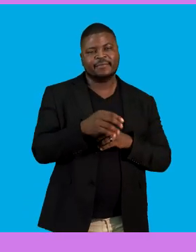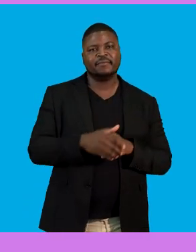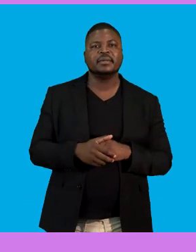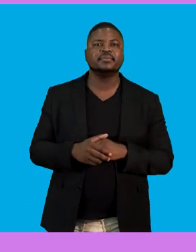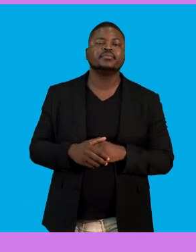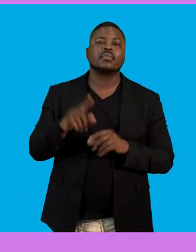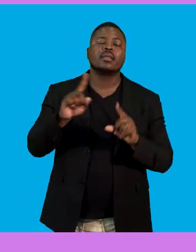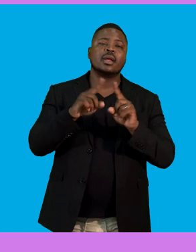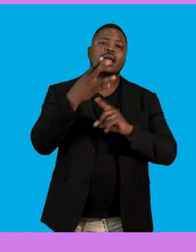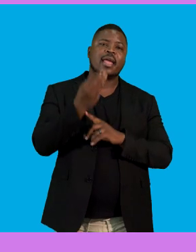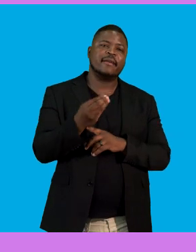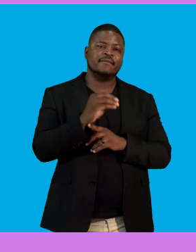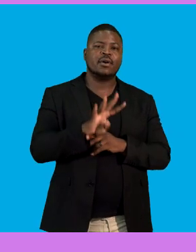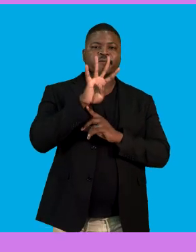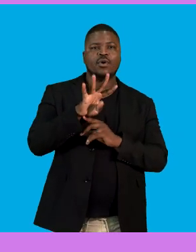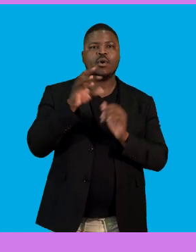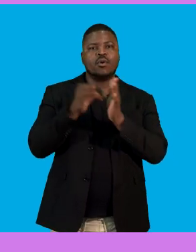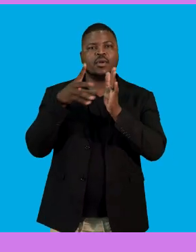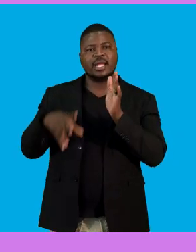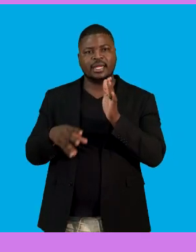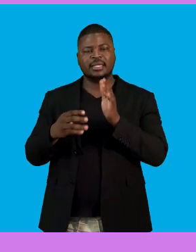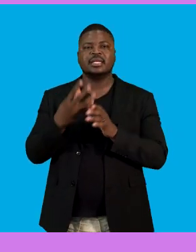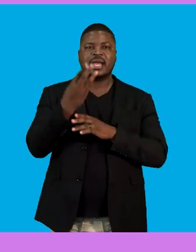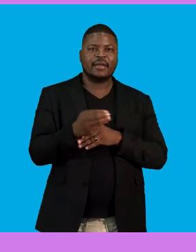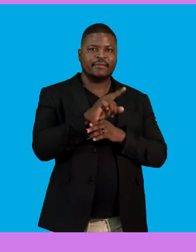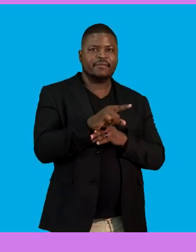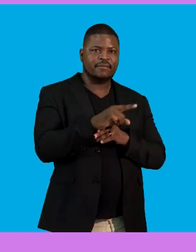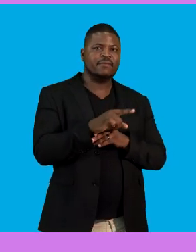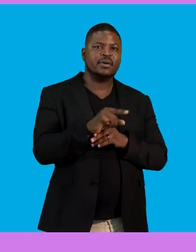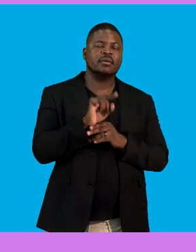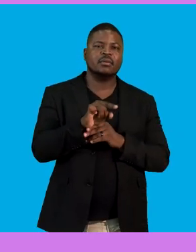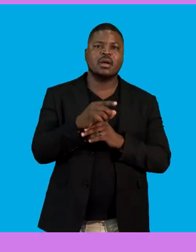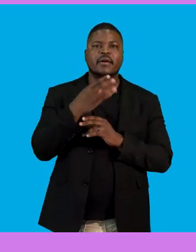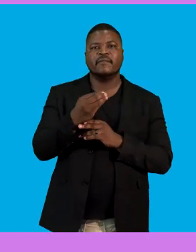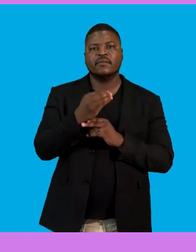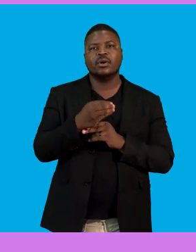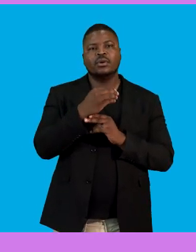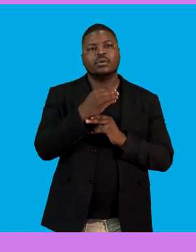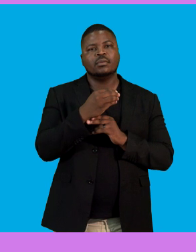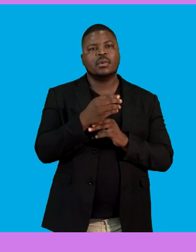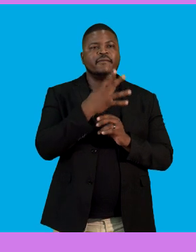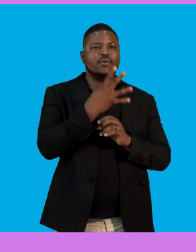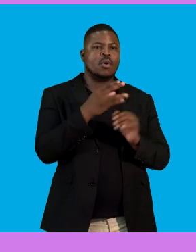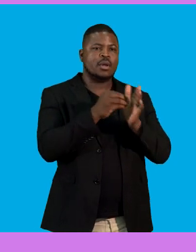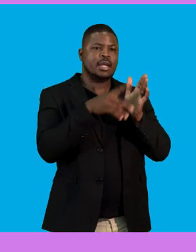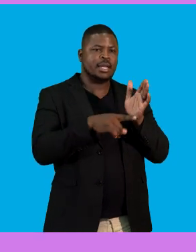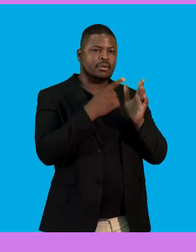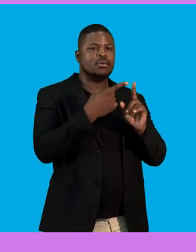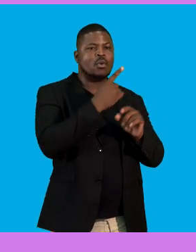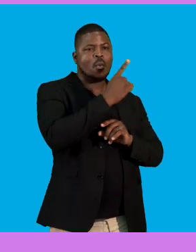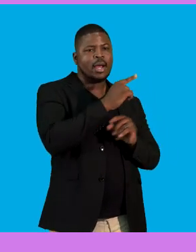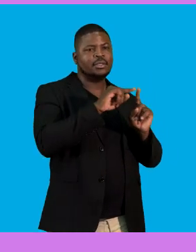4 learners. So 4 learners, here is our 4 learners. It's between 1 hour to 2 hours. So it means there is